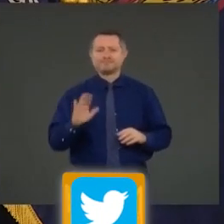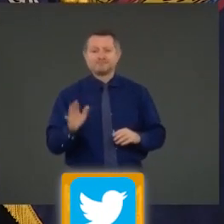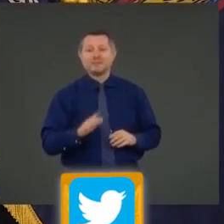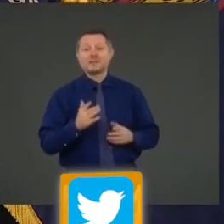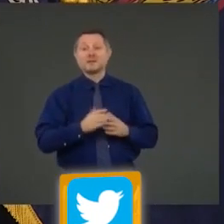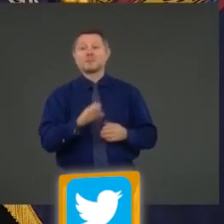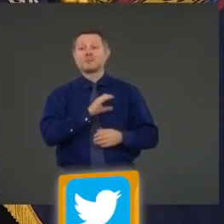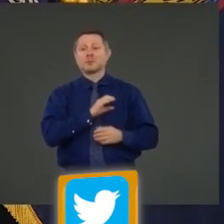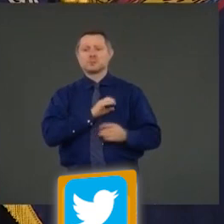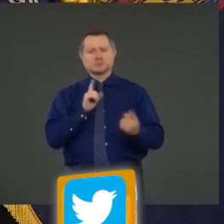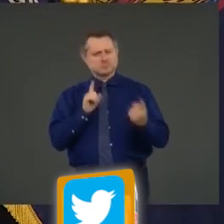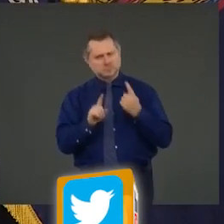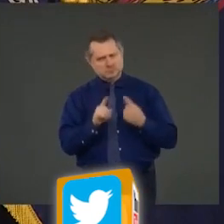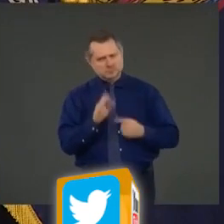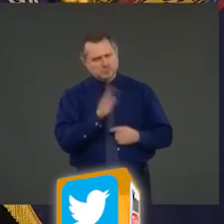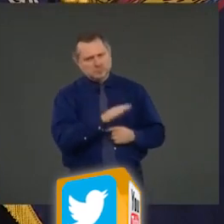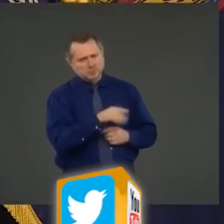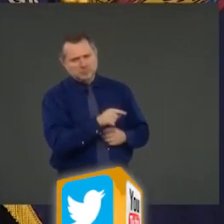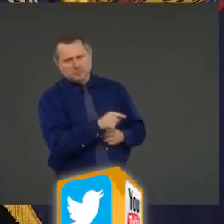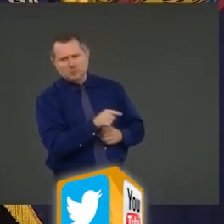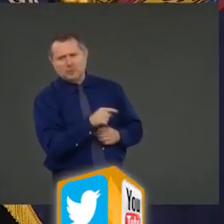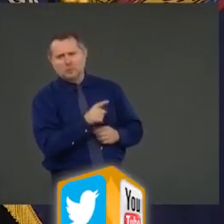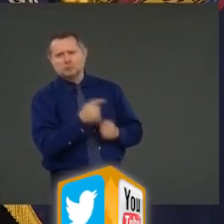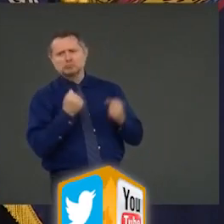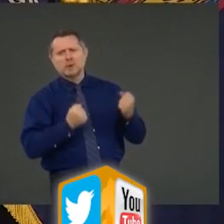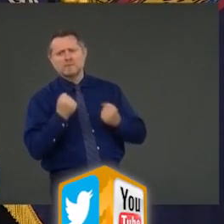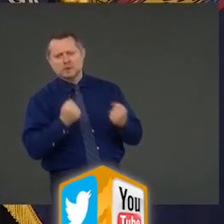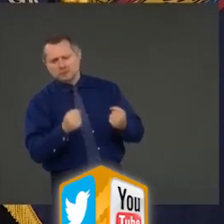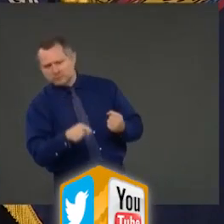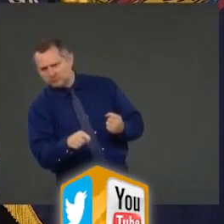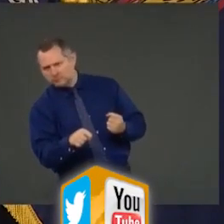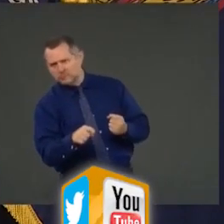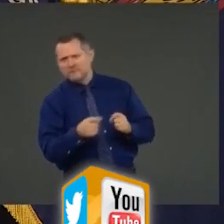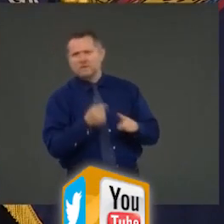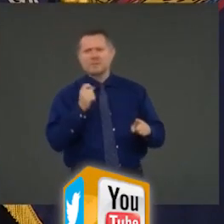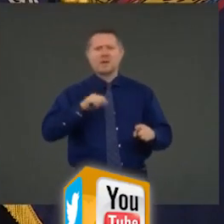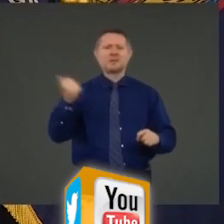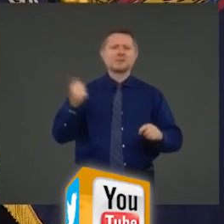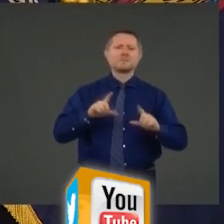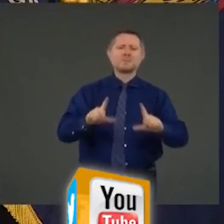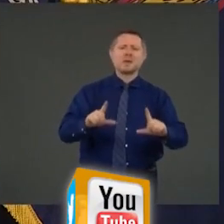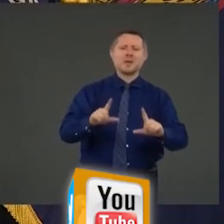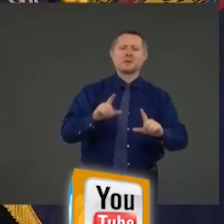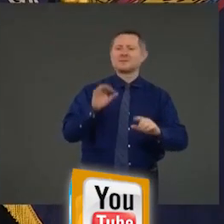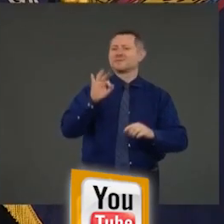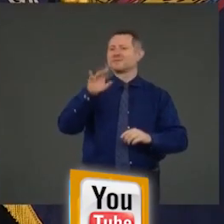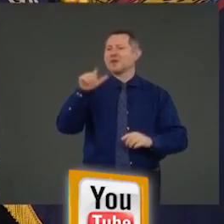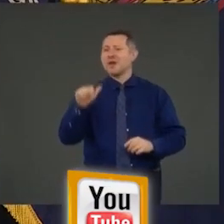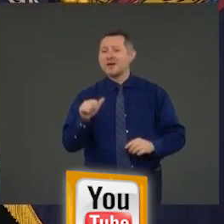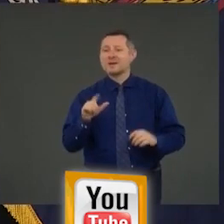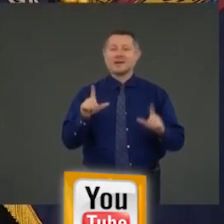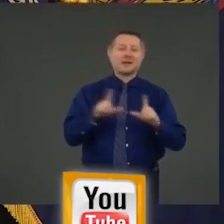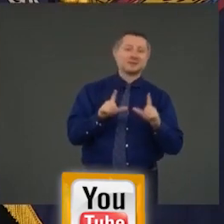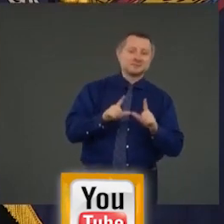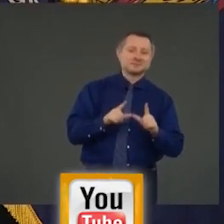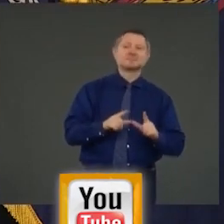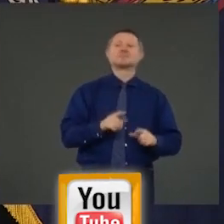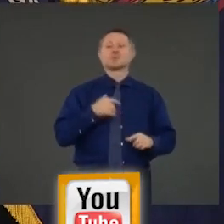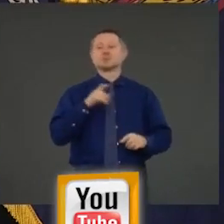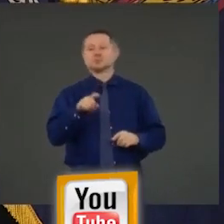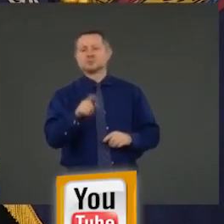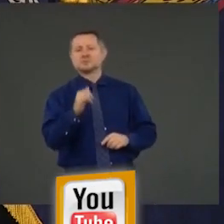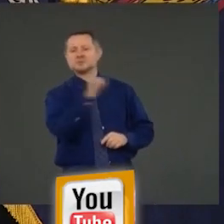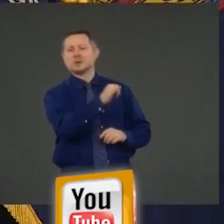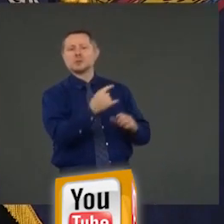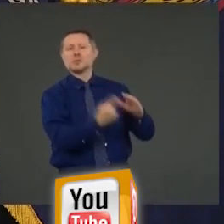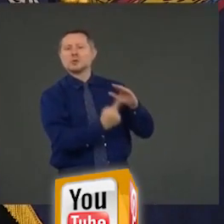who says, you're driving a car from Connecticut, from Florida, license, weren't you supposed to be on